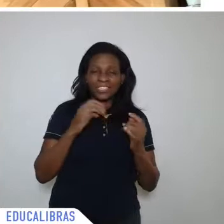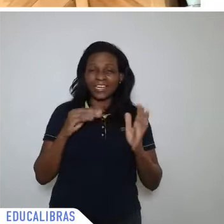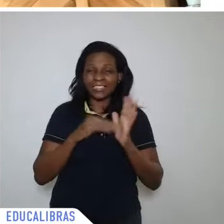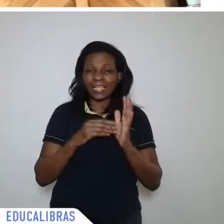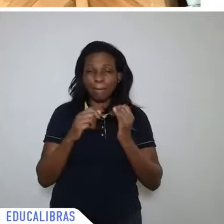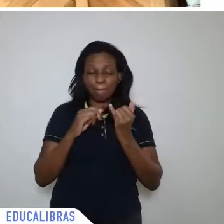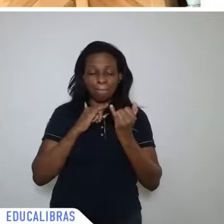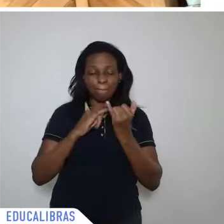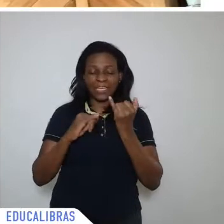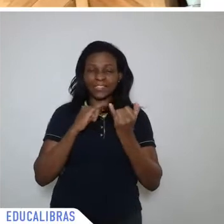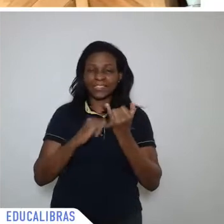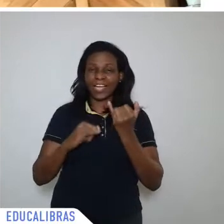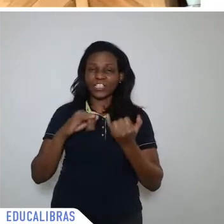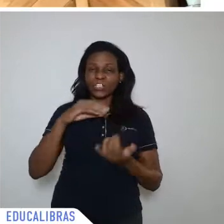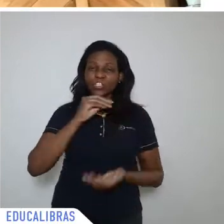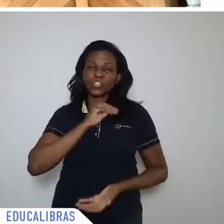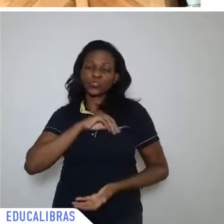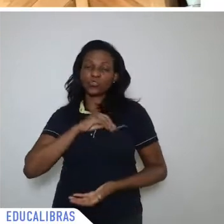capita